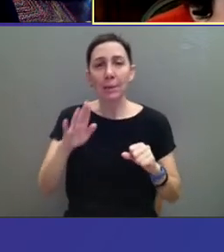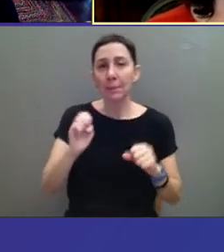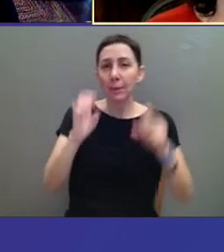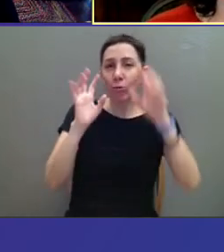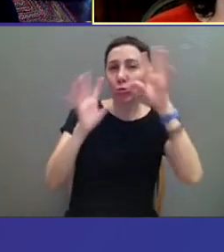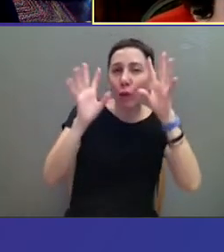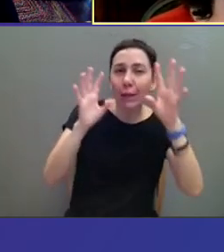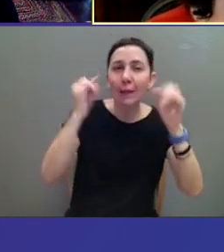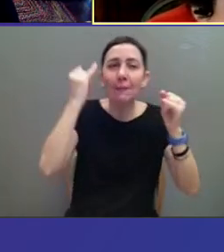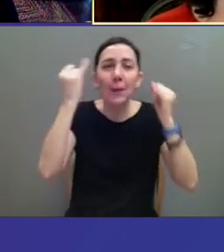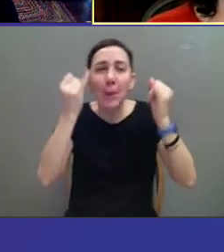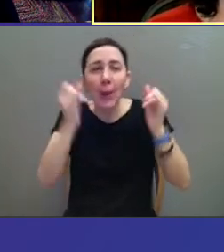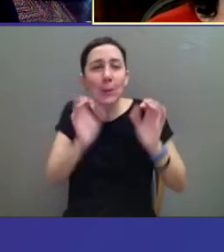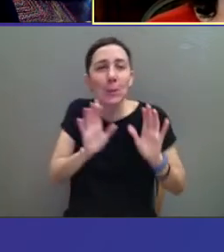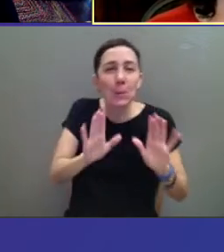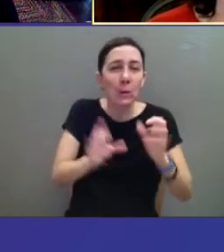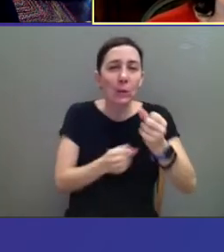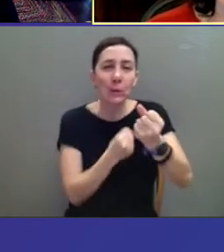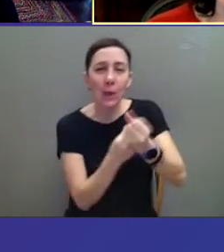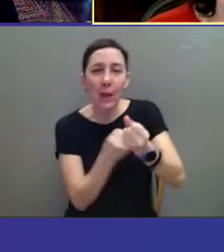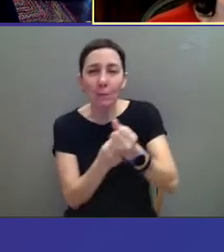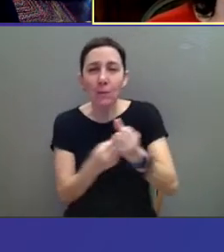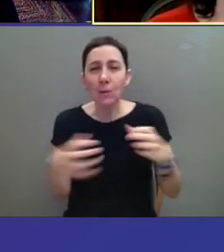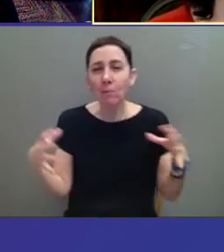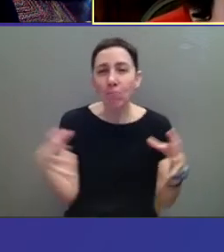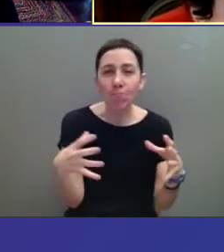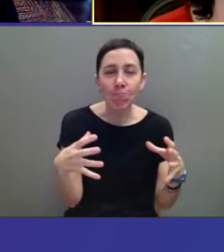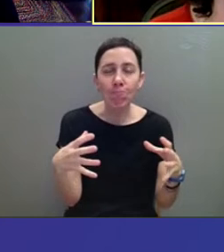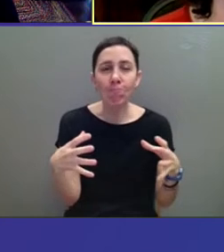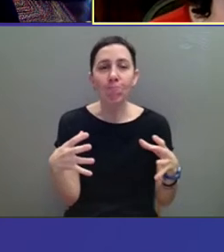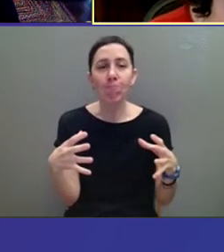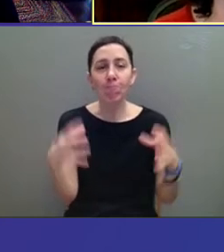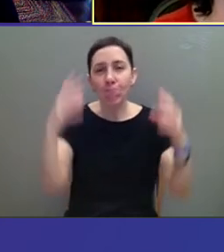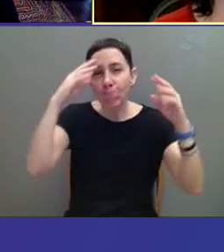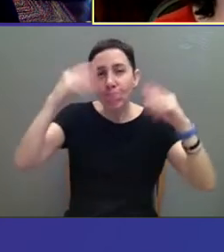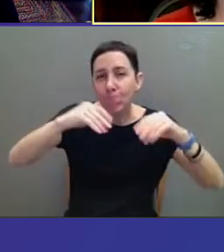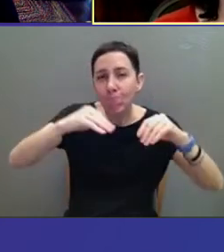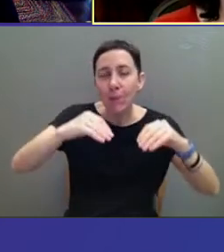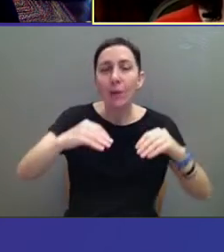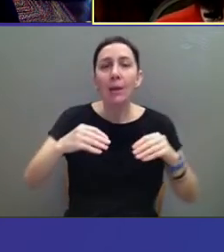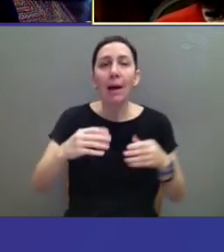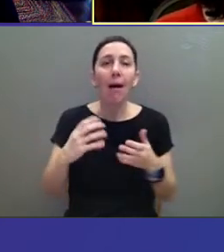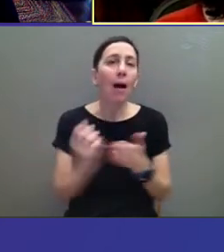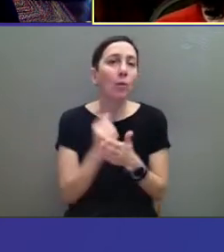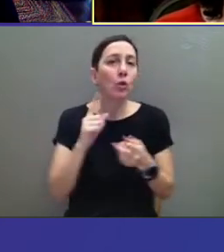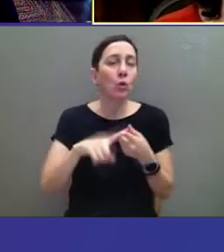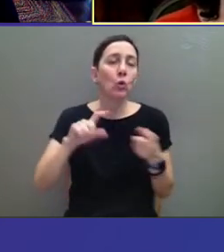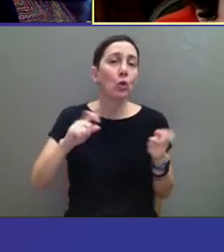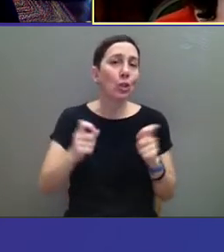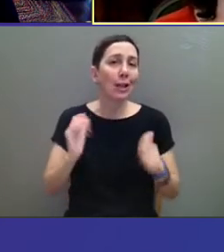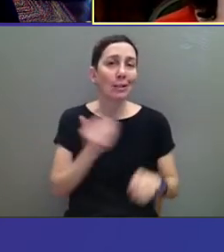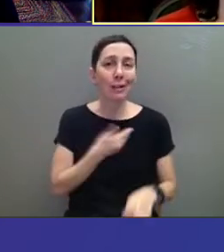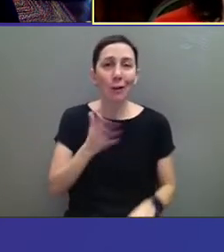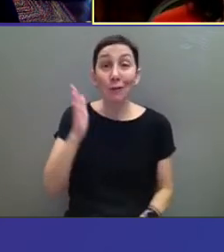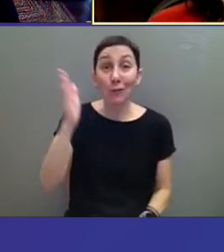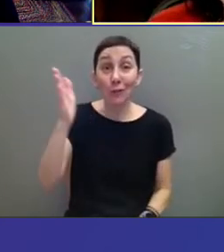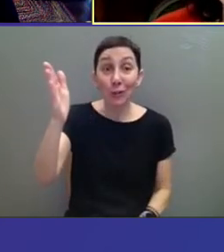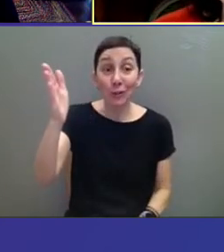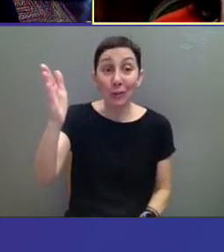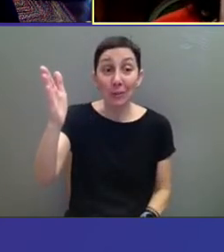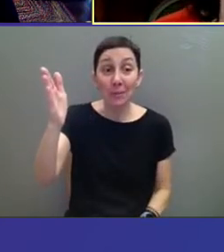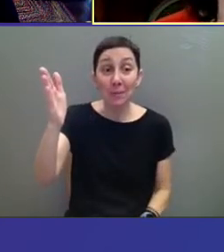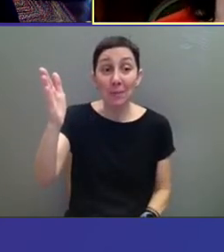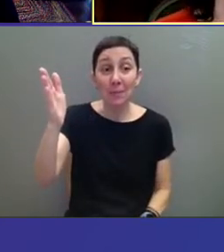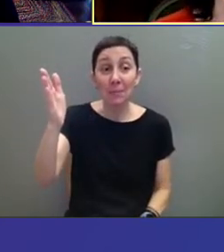we can push, we can advocate, and we can have the opportunity to change our future in a way that